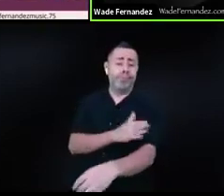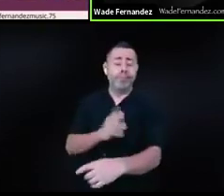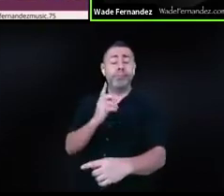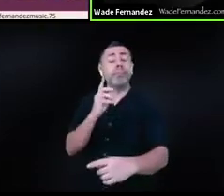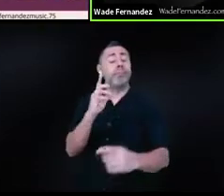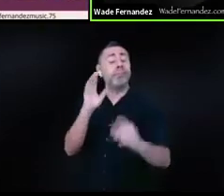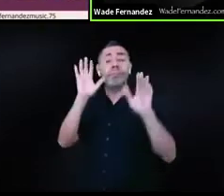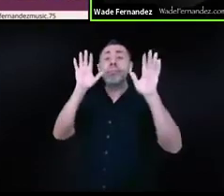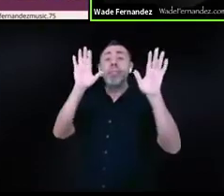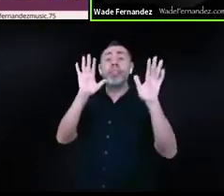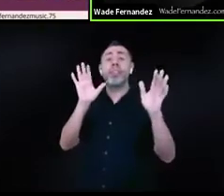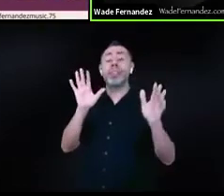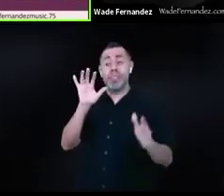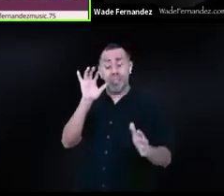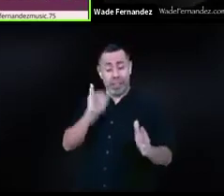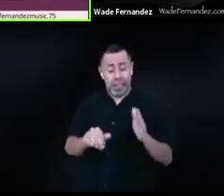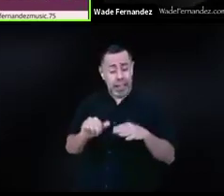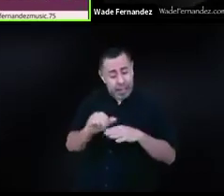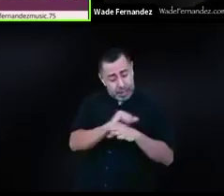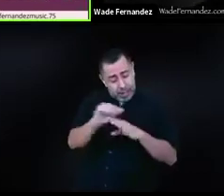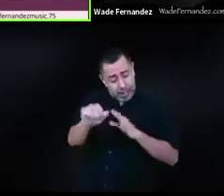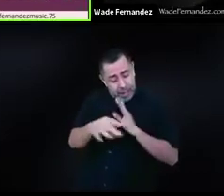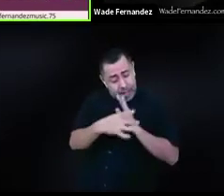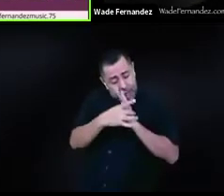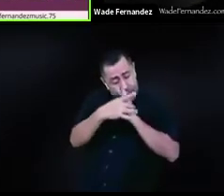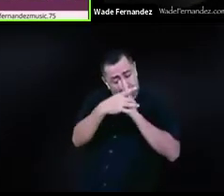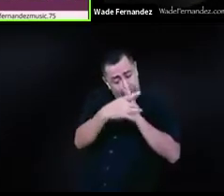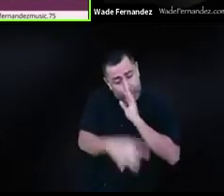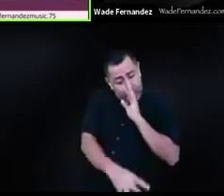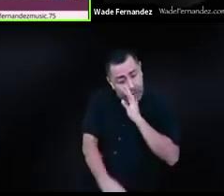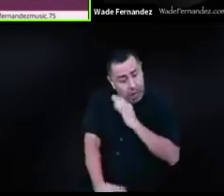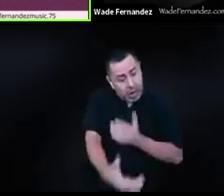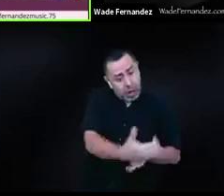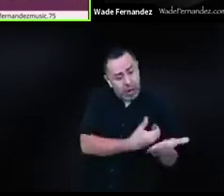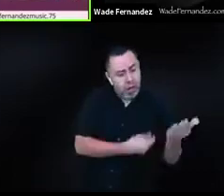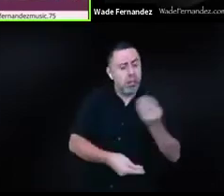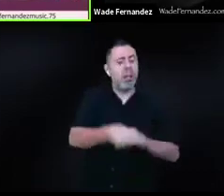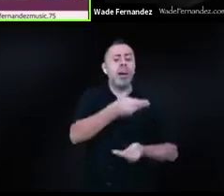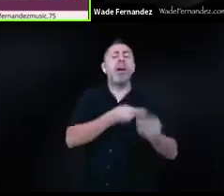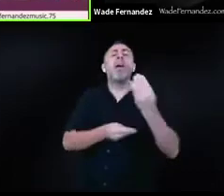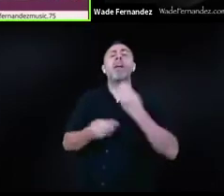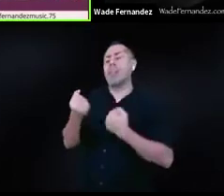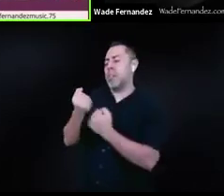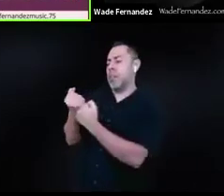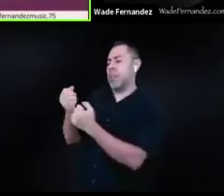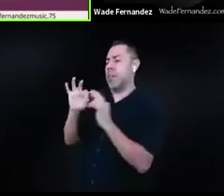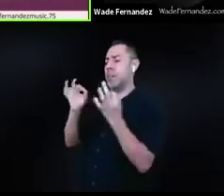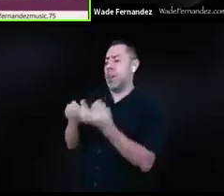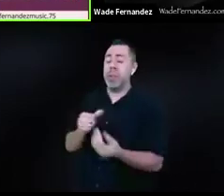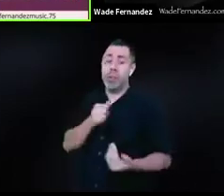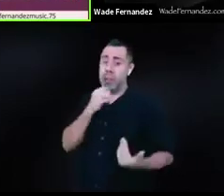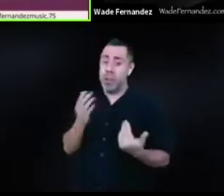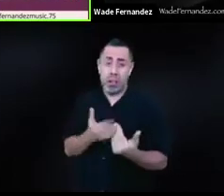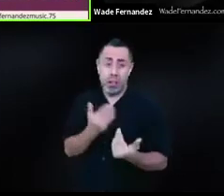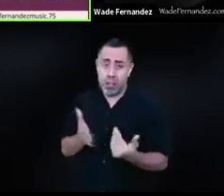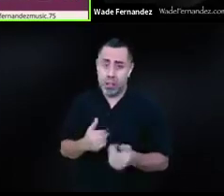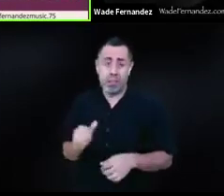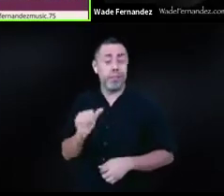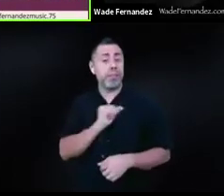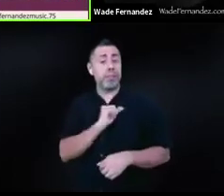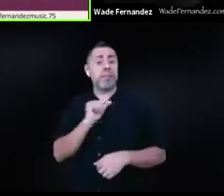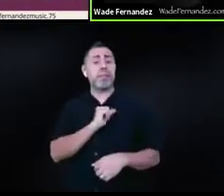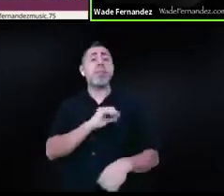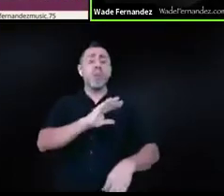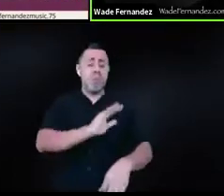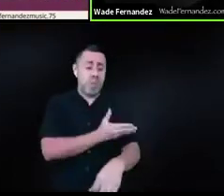through this craft. Not an easy thing to do. I'm a musician myself, and it's very hard. I do other stuff